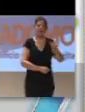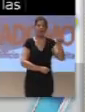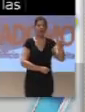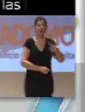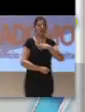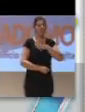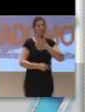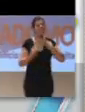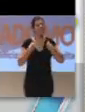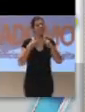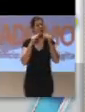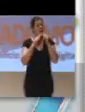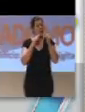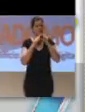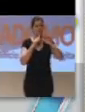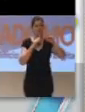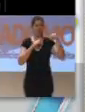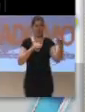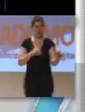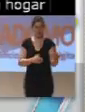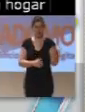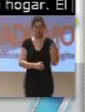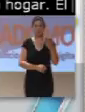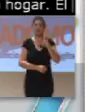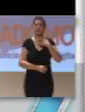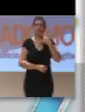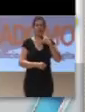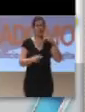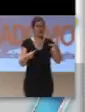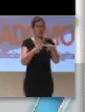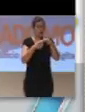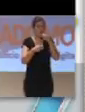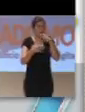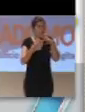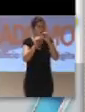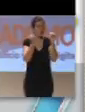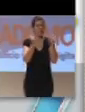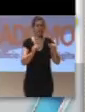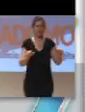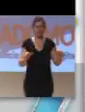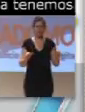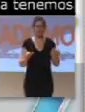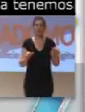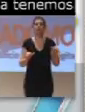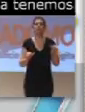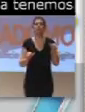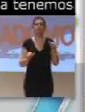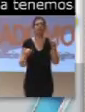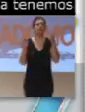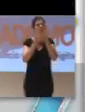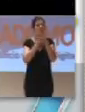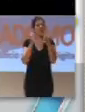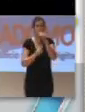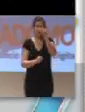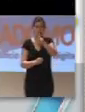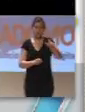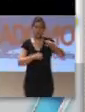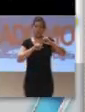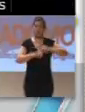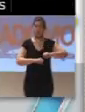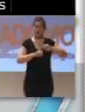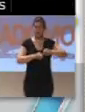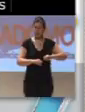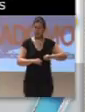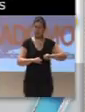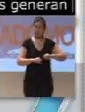good working order of telecare. As a friend has said, as Julian said, people want to live at home. The